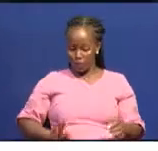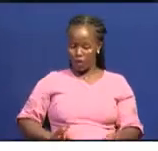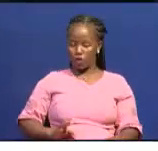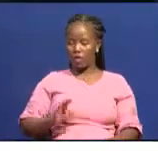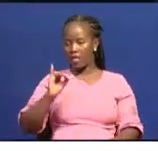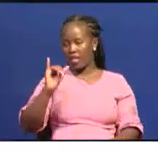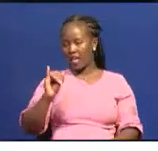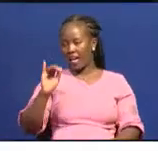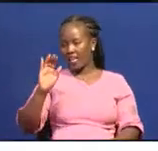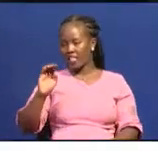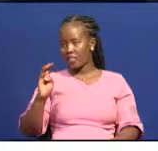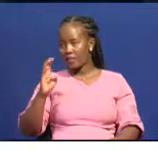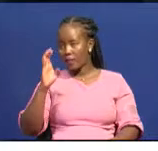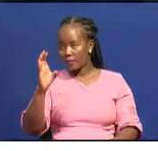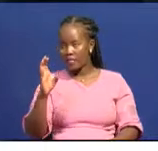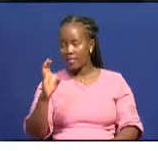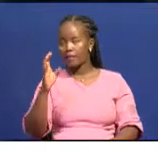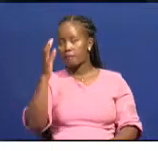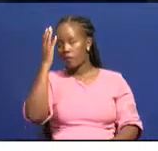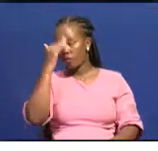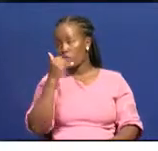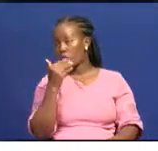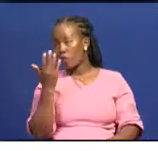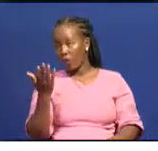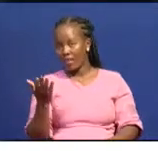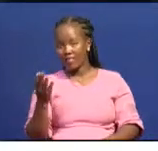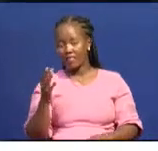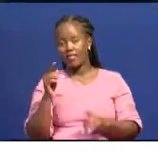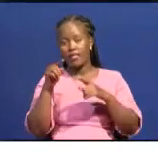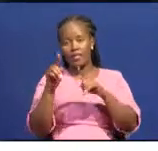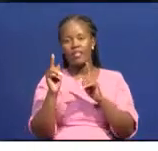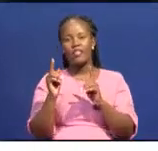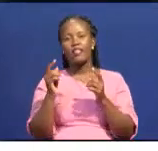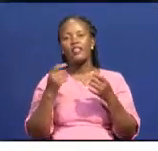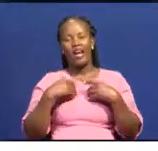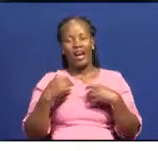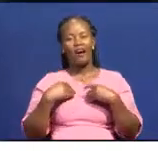Boundaries Commission because of